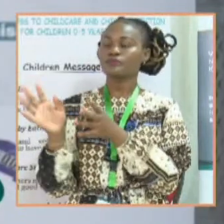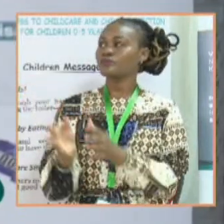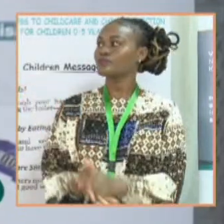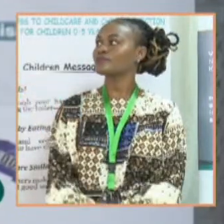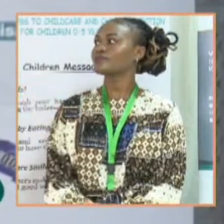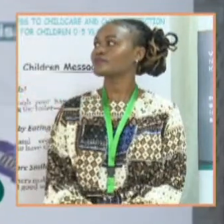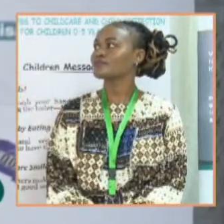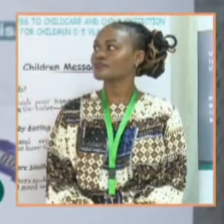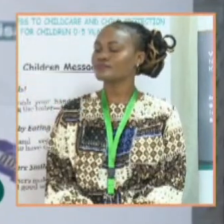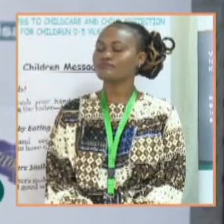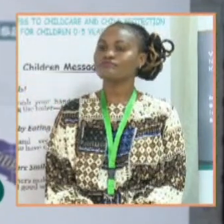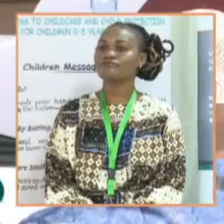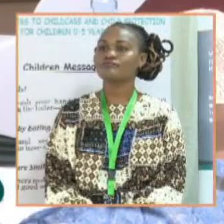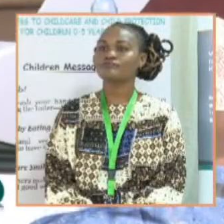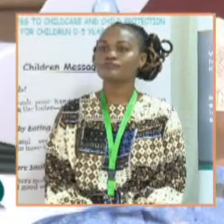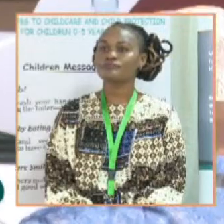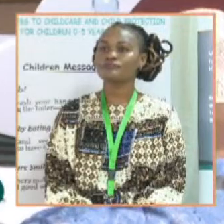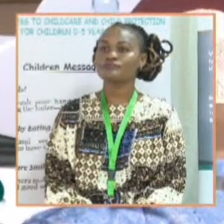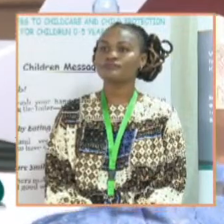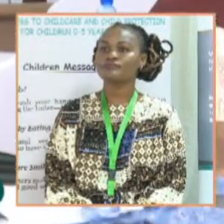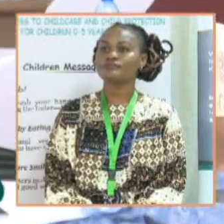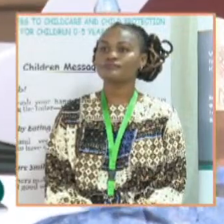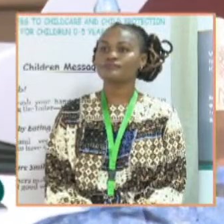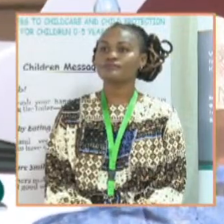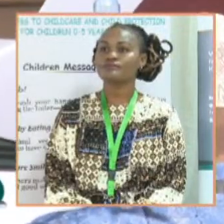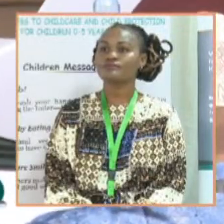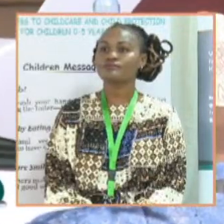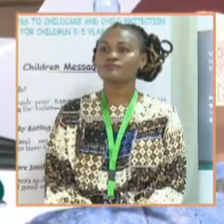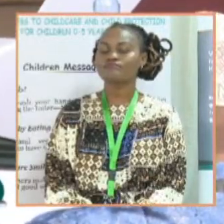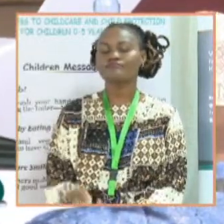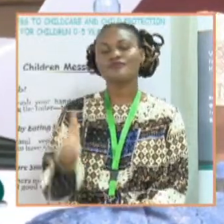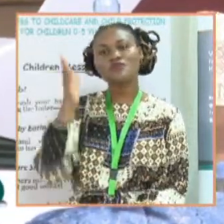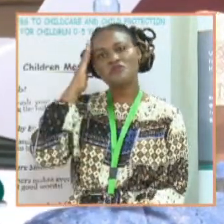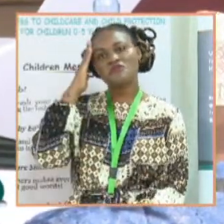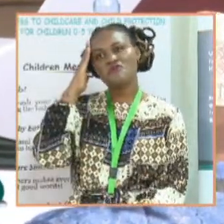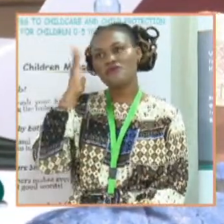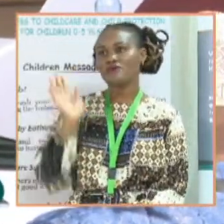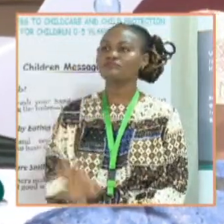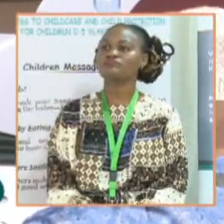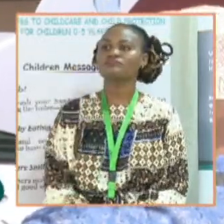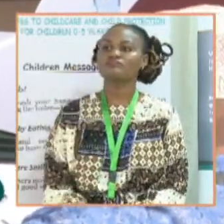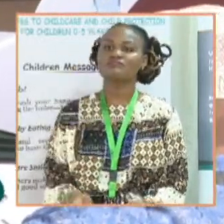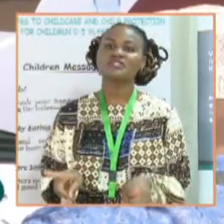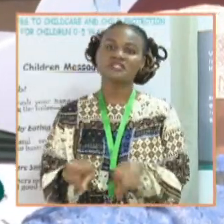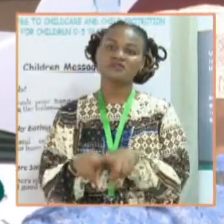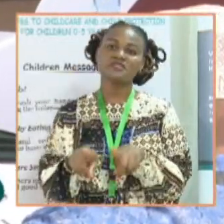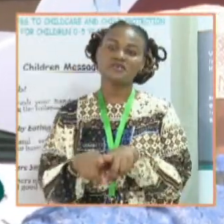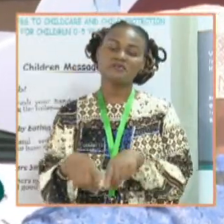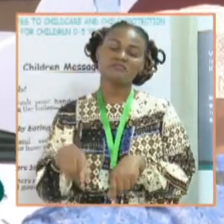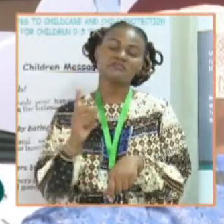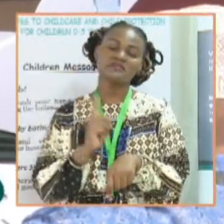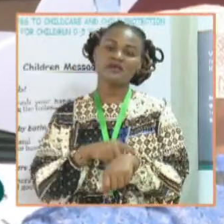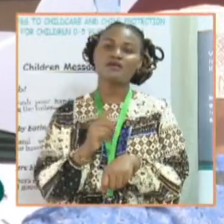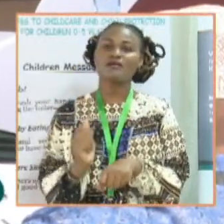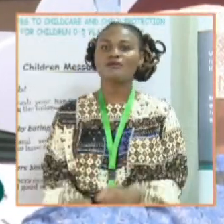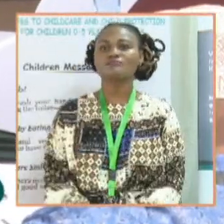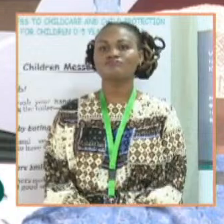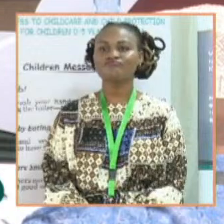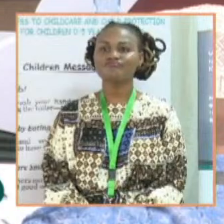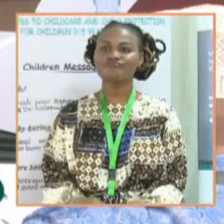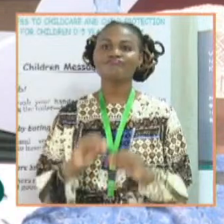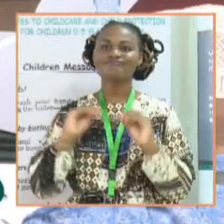do the tough job of maintaining that we have the knowledge and maintaining time, and we have walimu wetu ambao wamependa kuongea sana, si